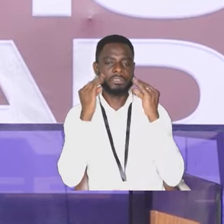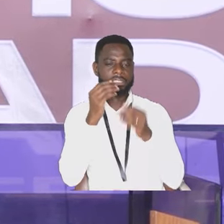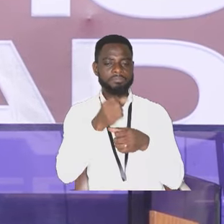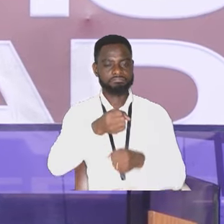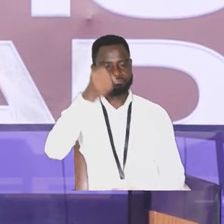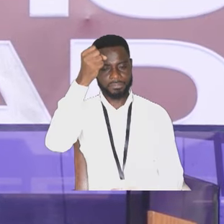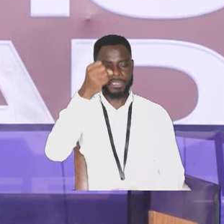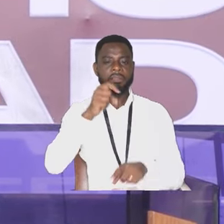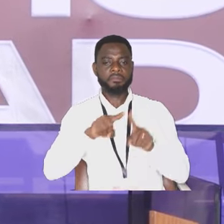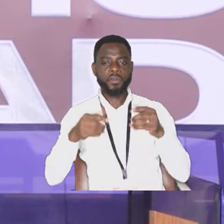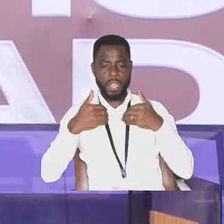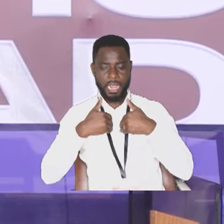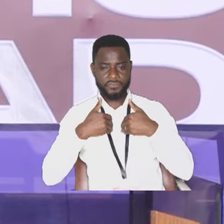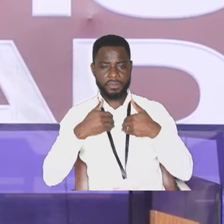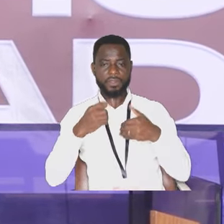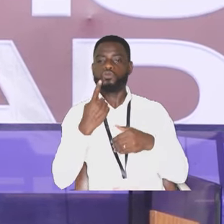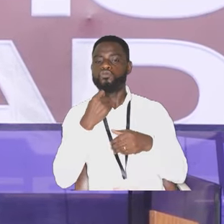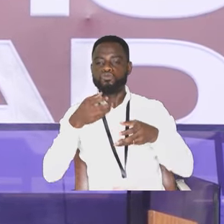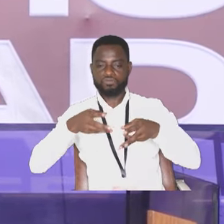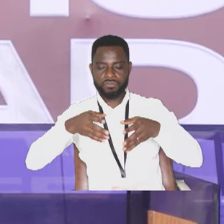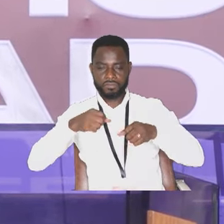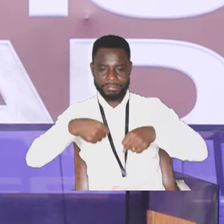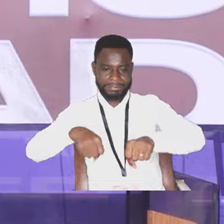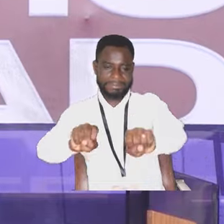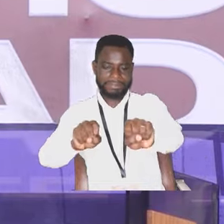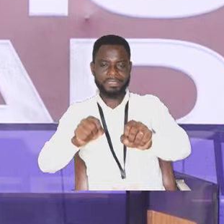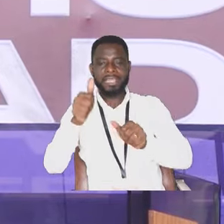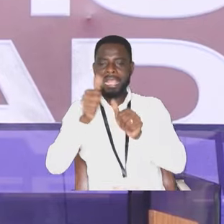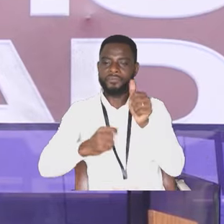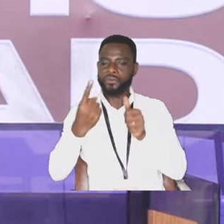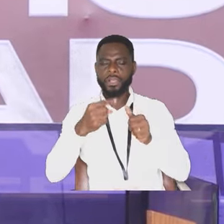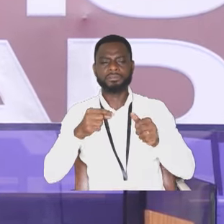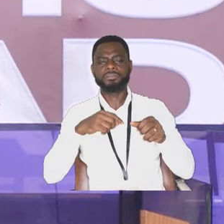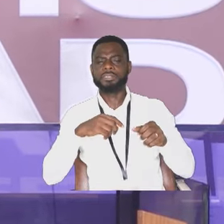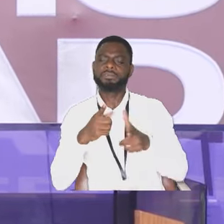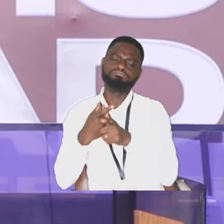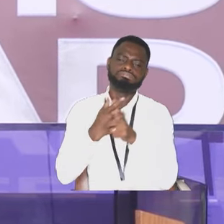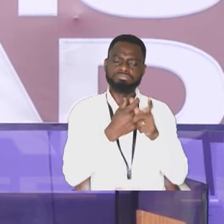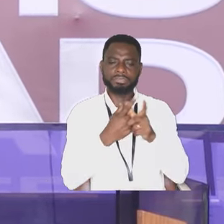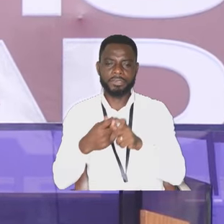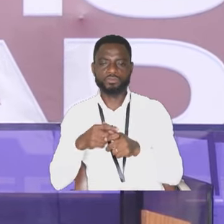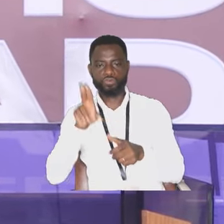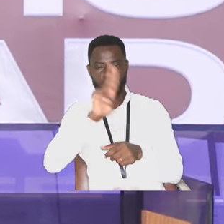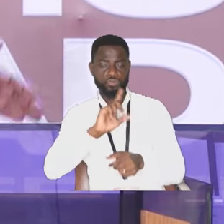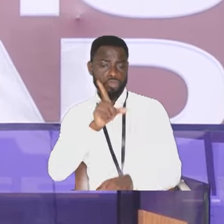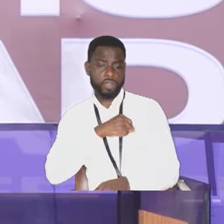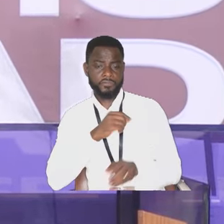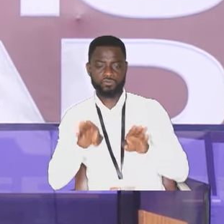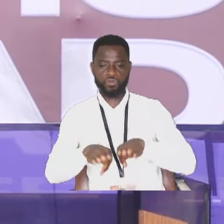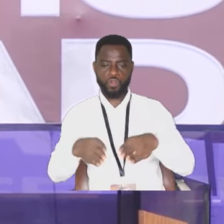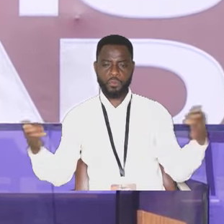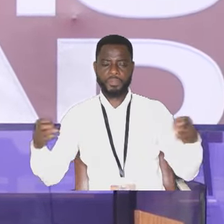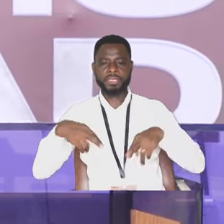Red Sea. Everybody is running helter-skelter. But use your qualification to part the Red Sea for others to walk